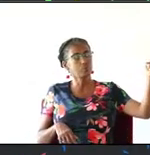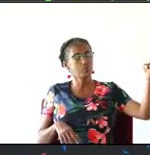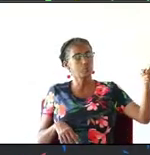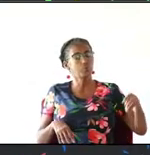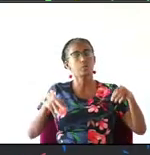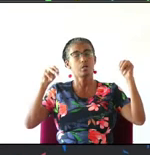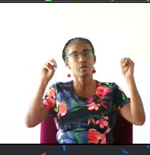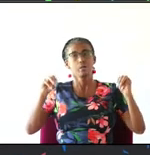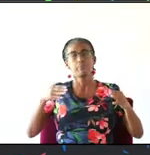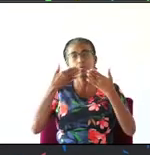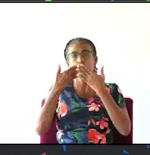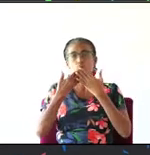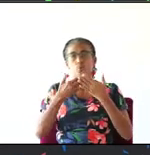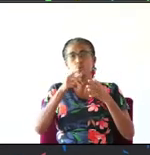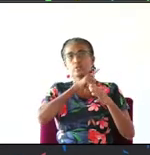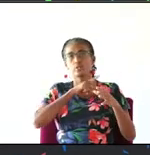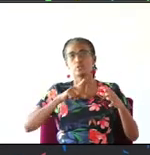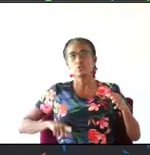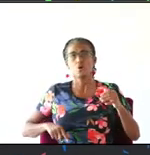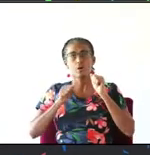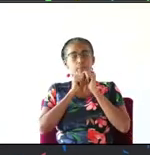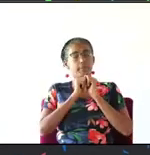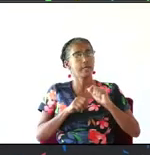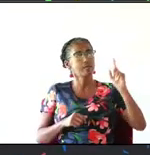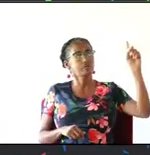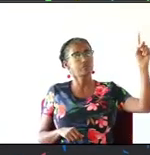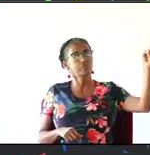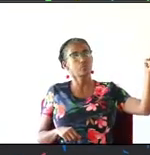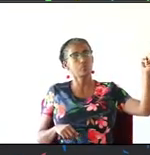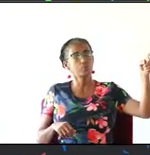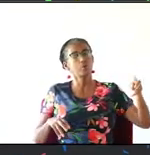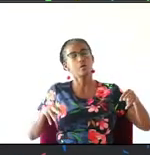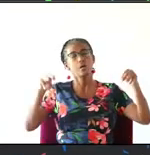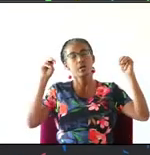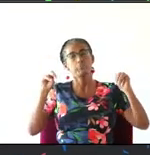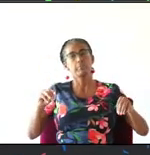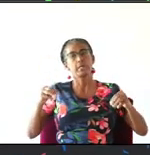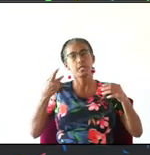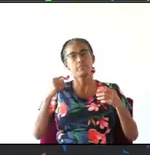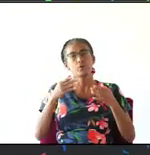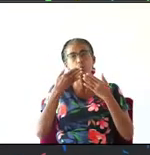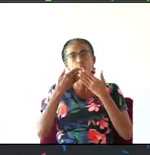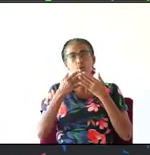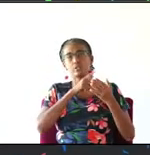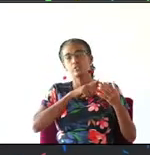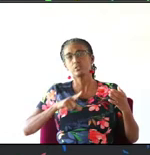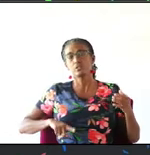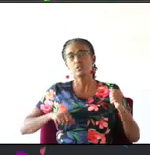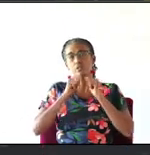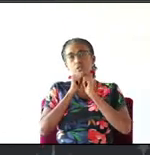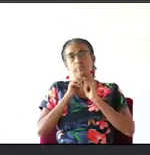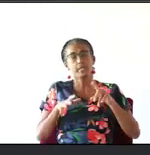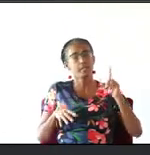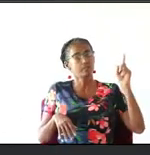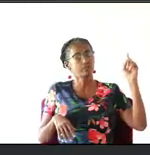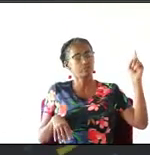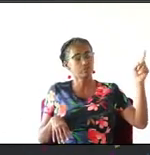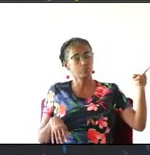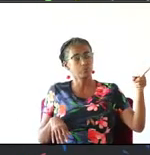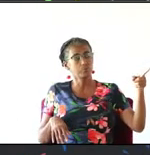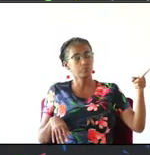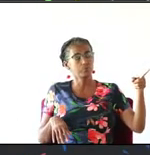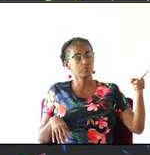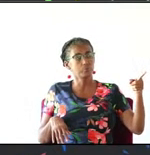you. May the good Lord bless you. May the good Lord bless